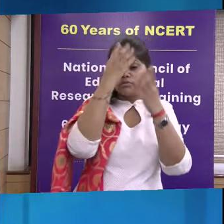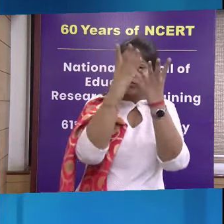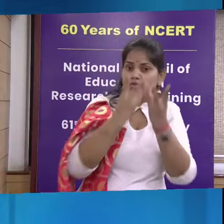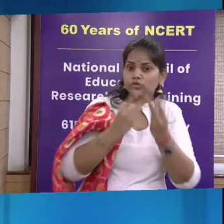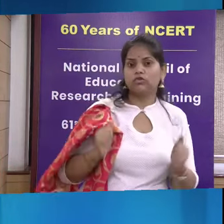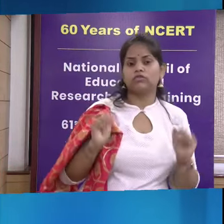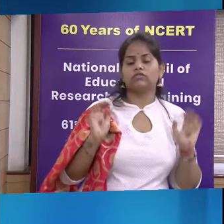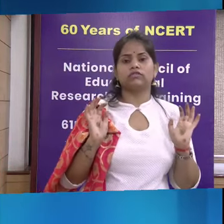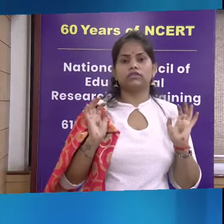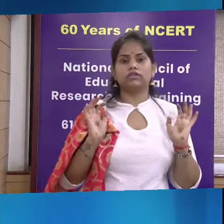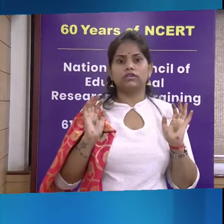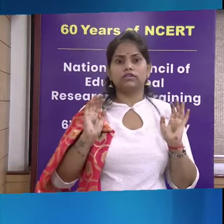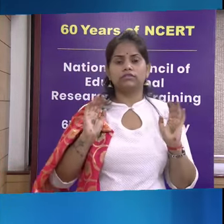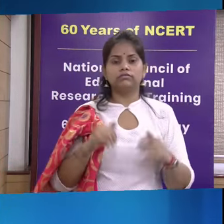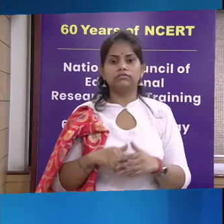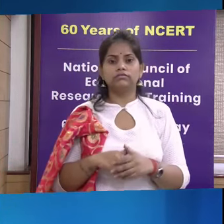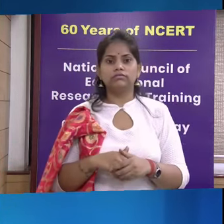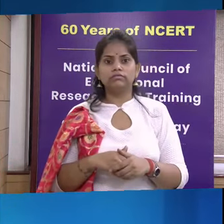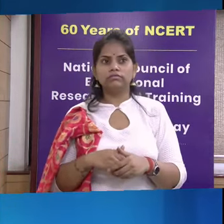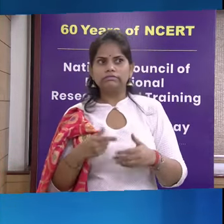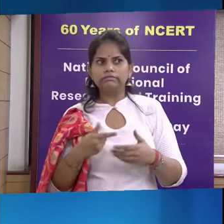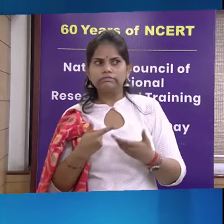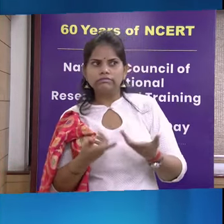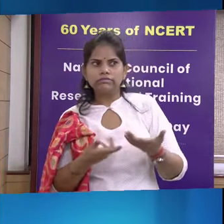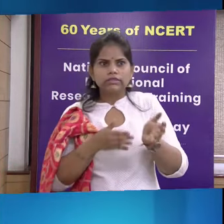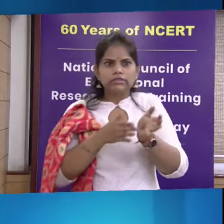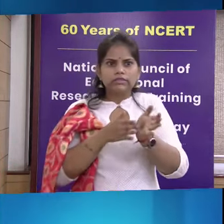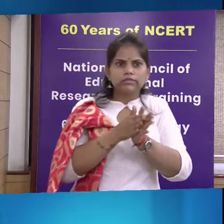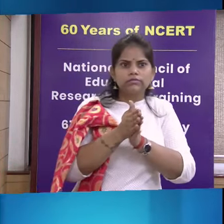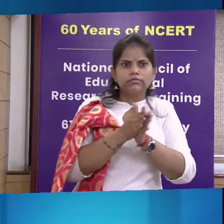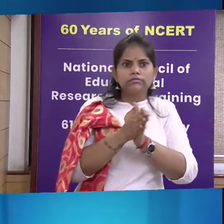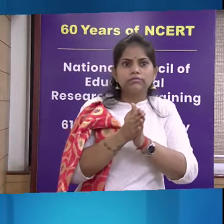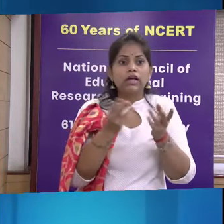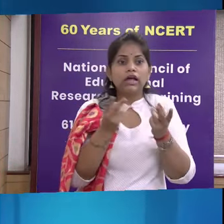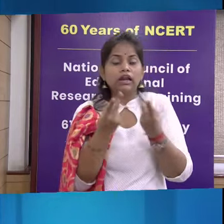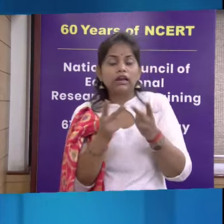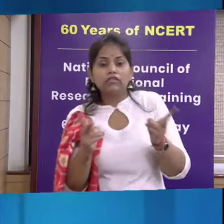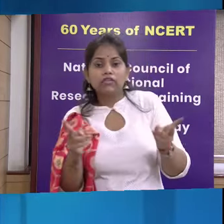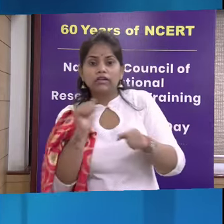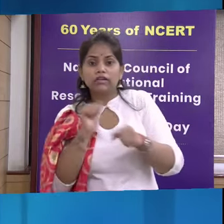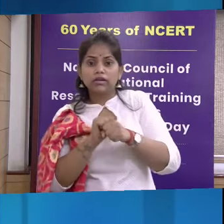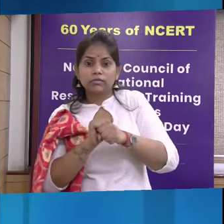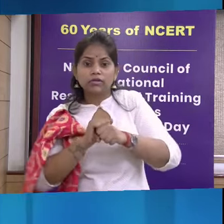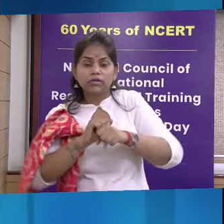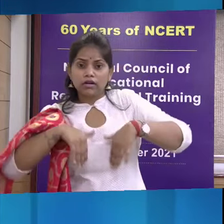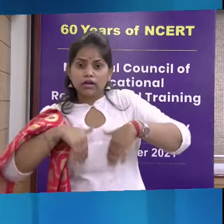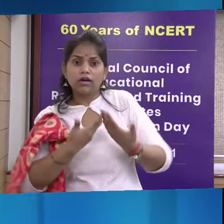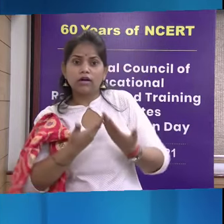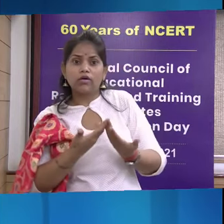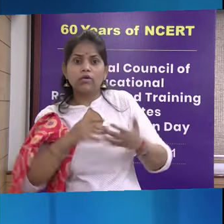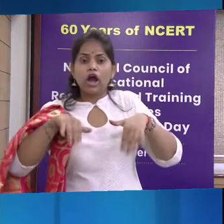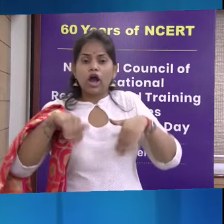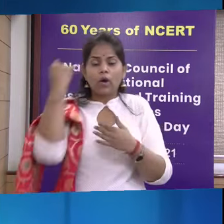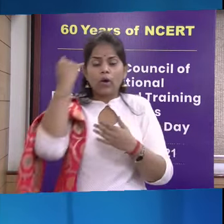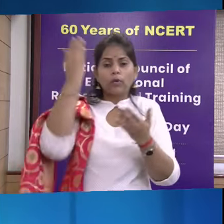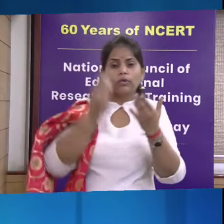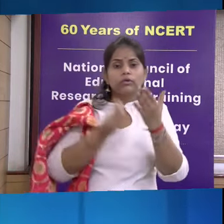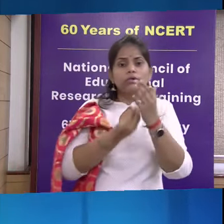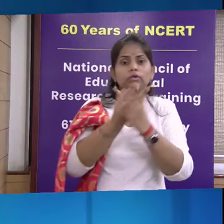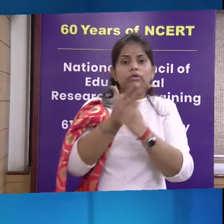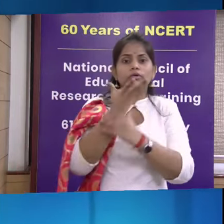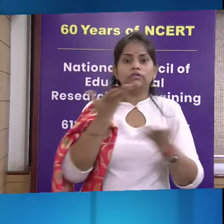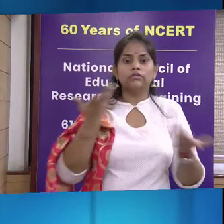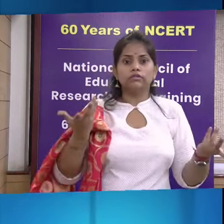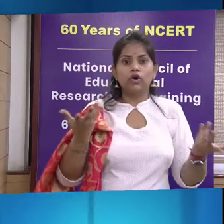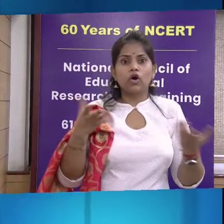how to be creative and multidisciplinary, and how to innovate, adapt, and